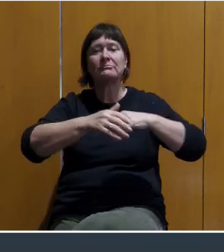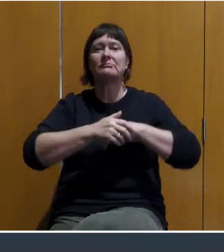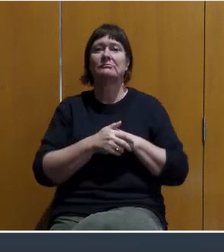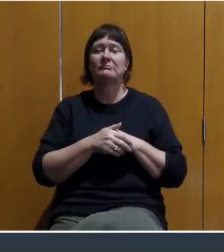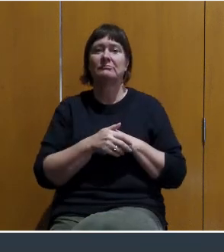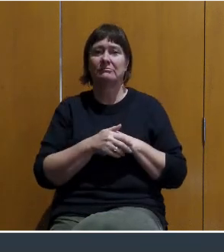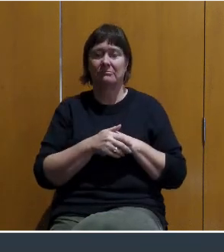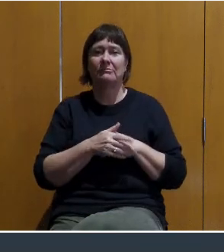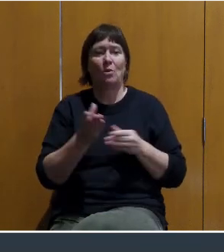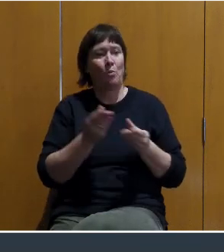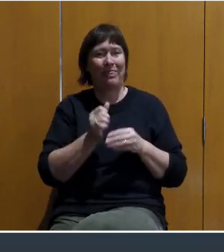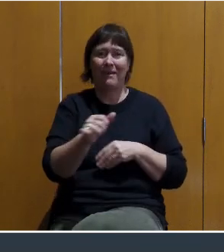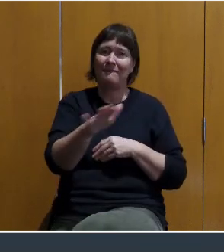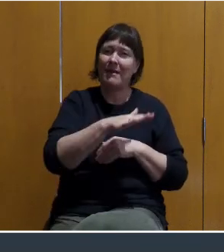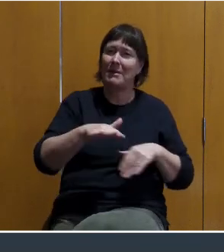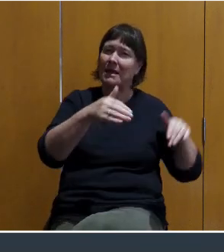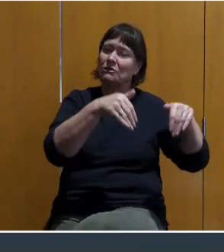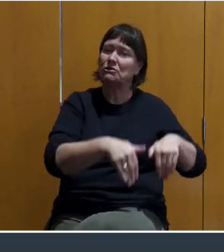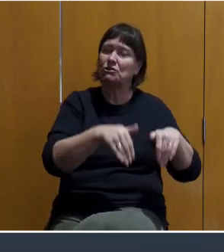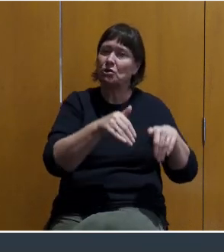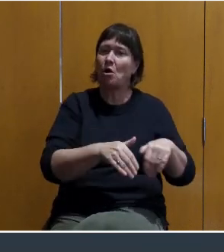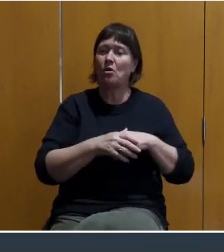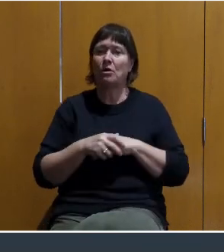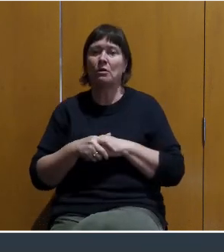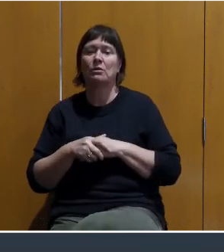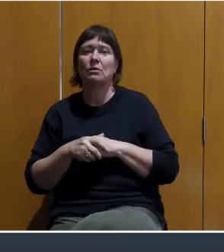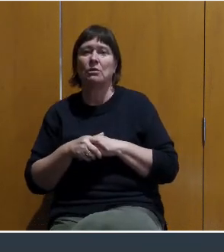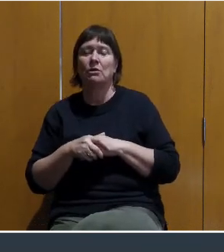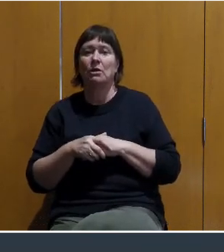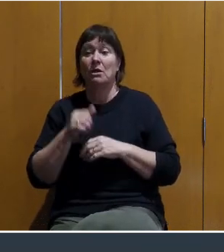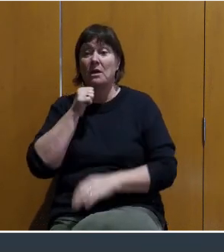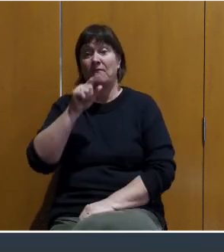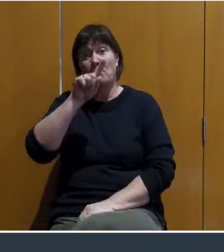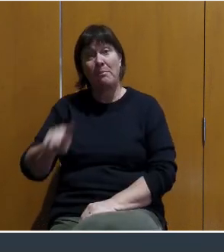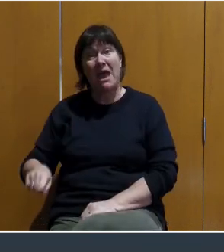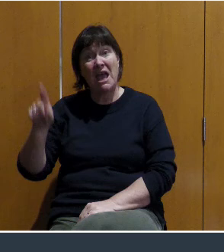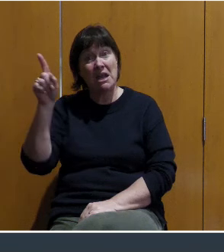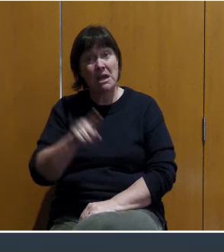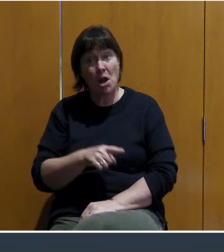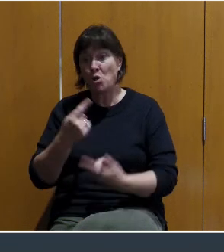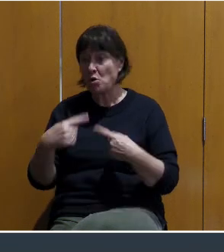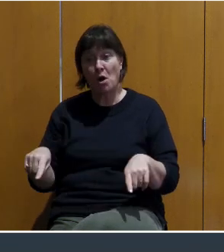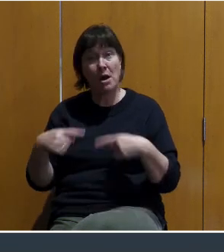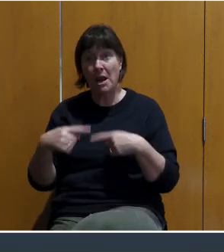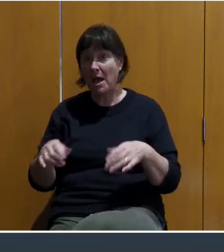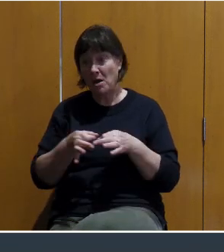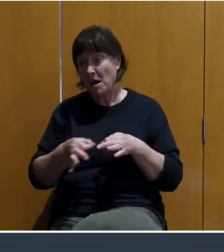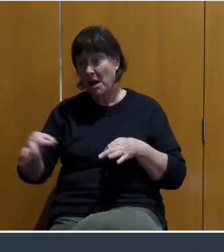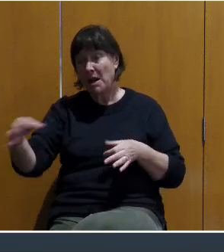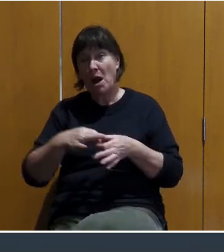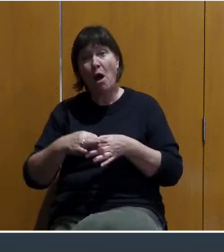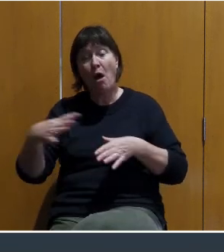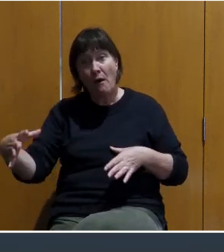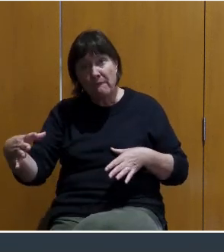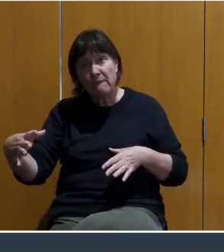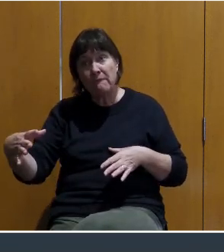within their dogs. And from there, by prohibiting dogs going off-leash in different areas, and